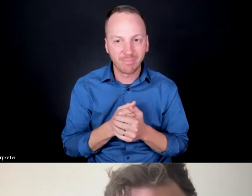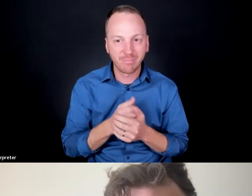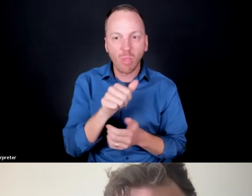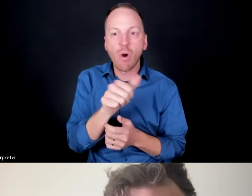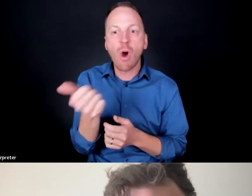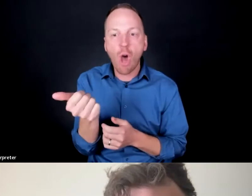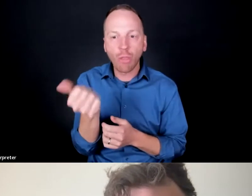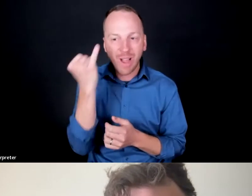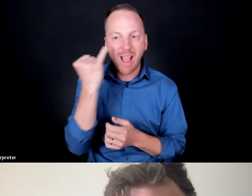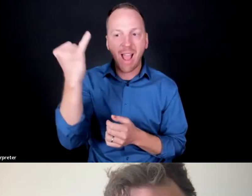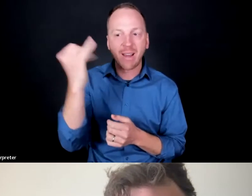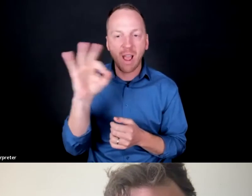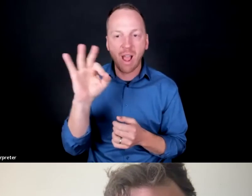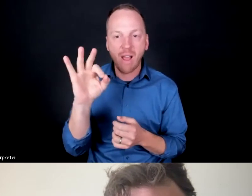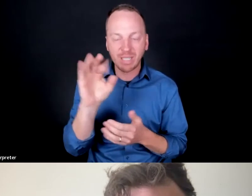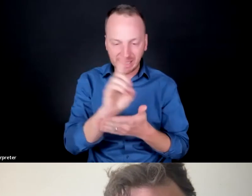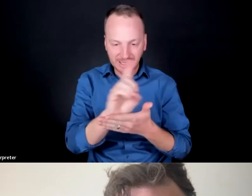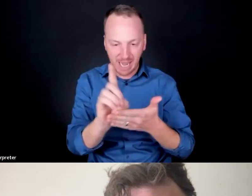other idea of design,